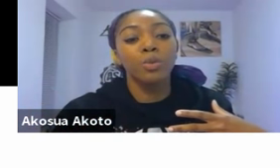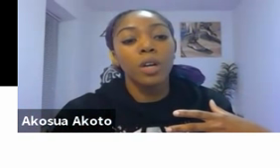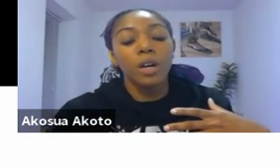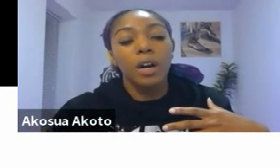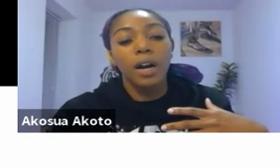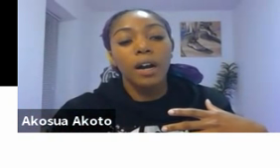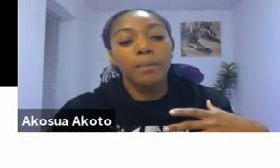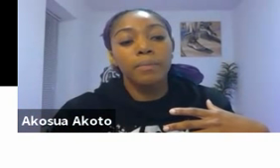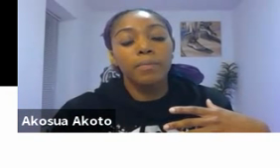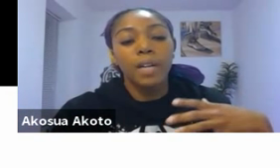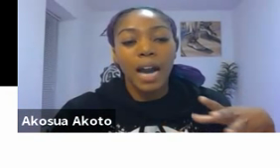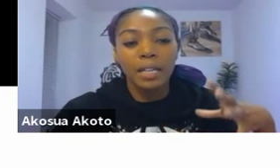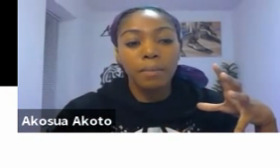to